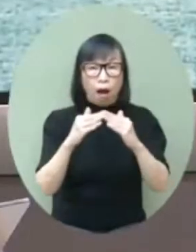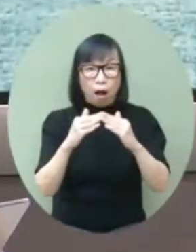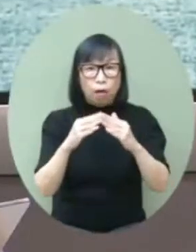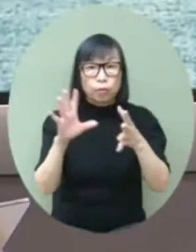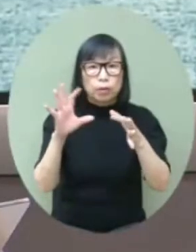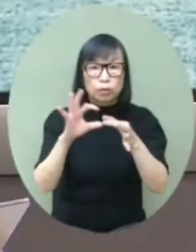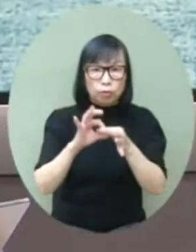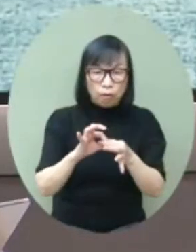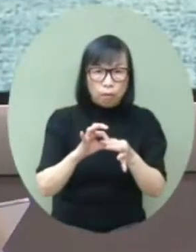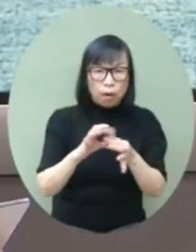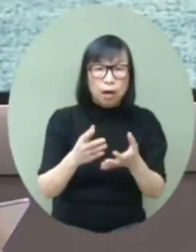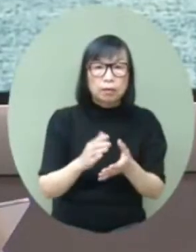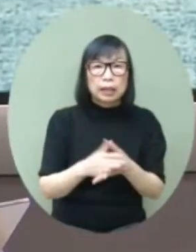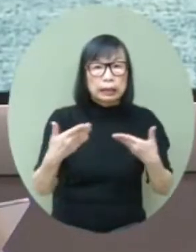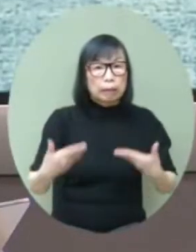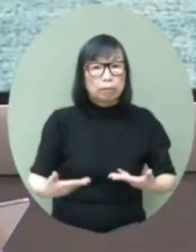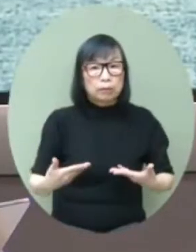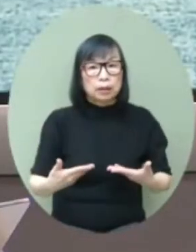regarding those